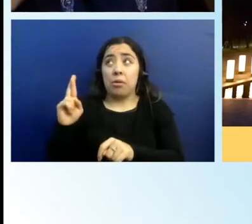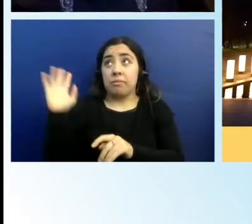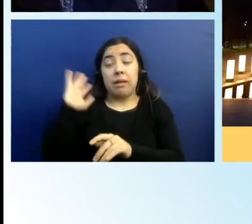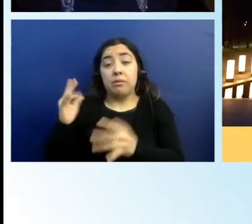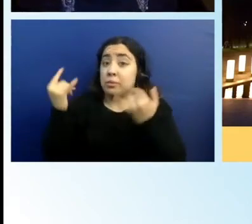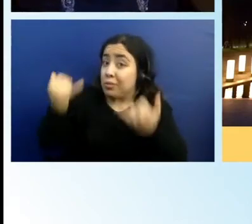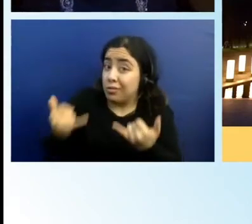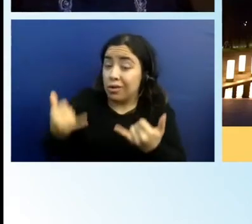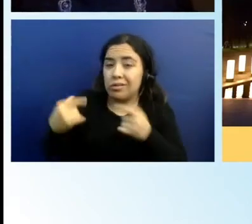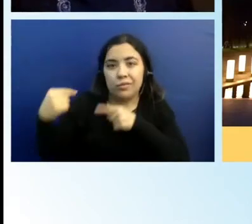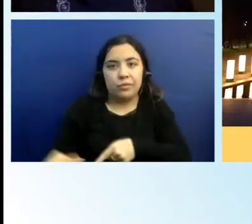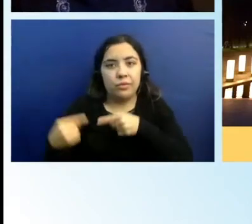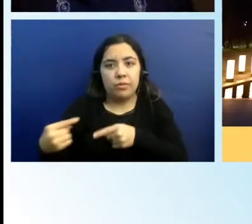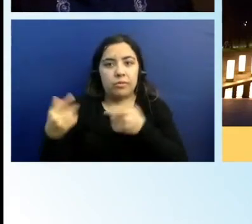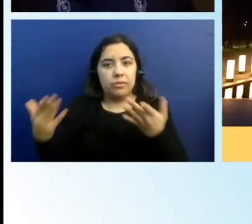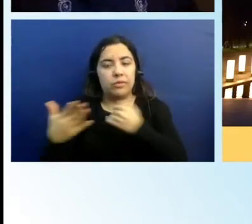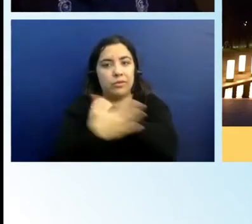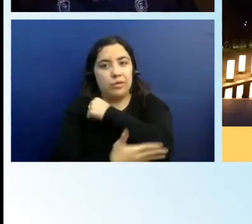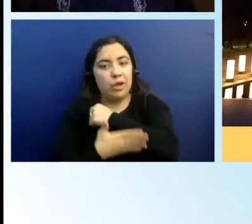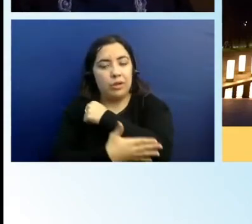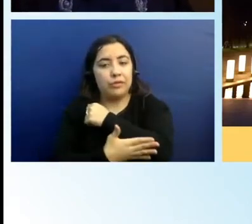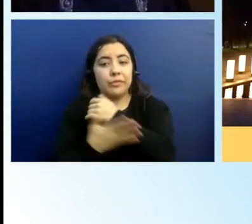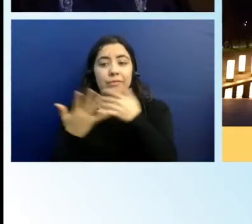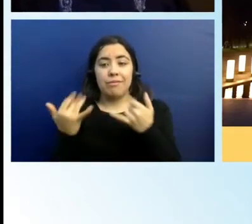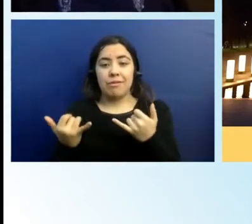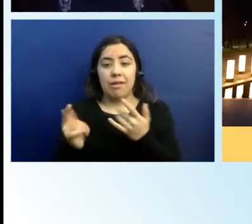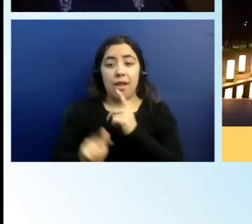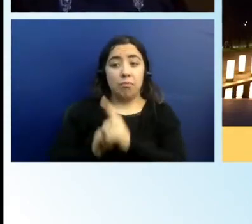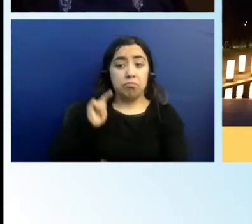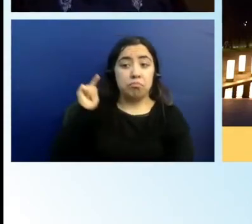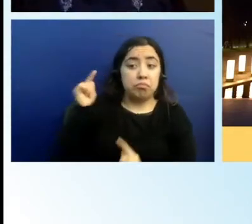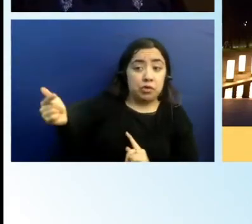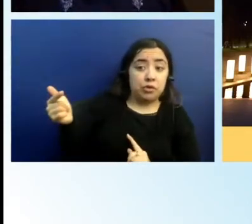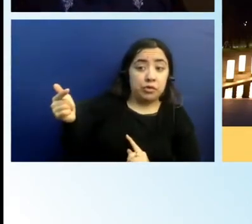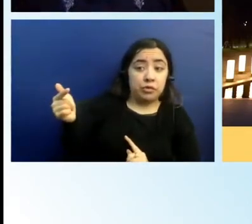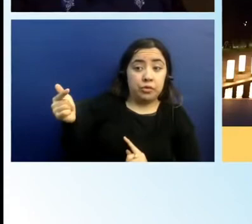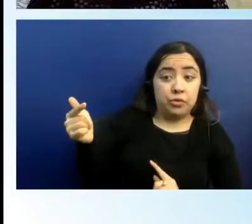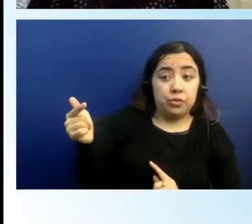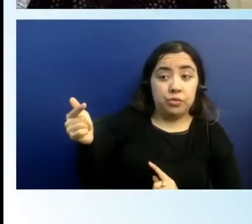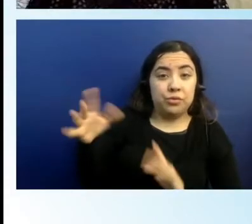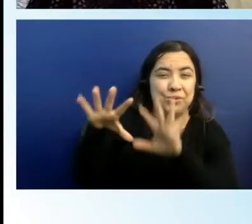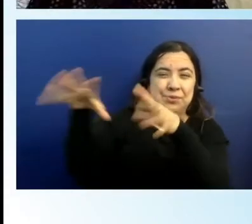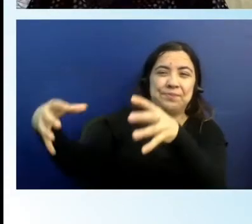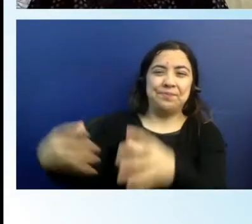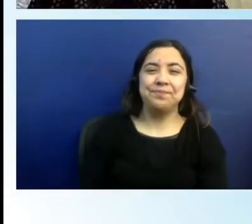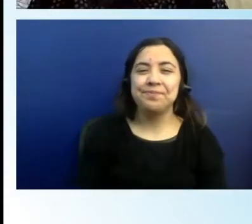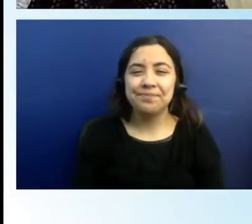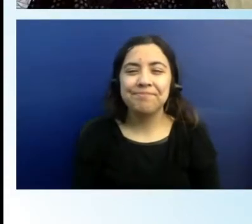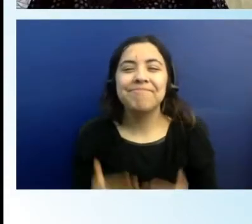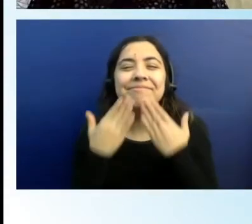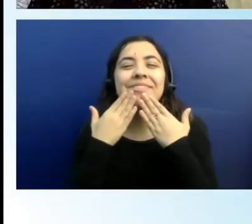country. And with that, I turn it back over to the group. Thank you.